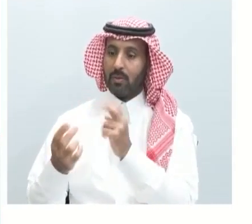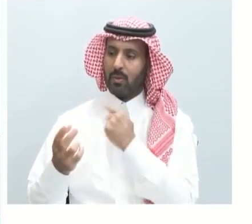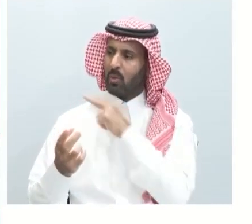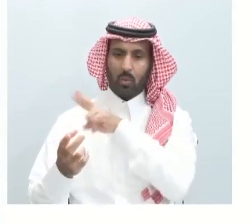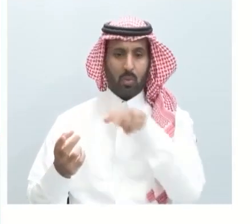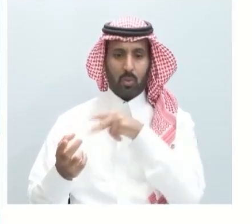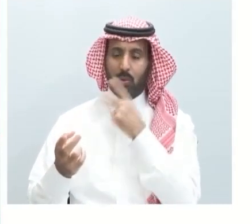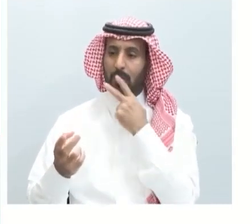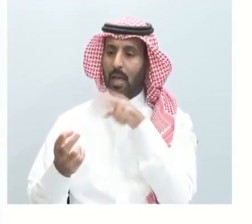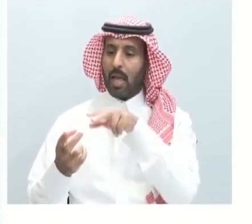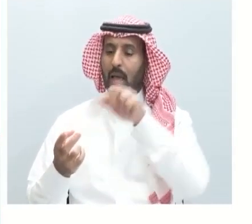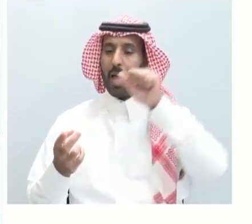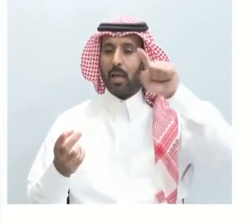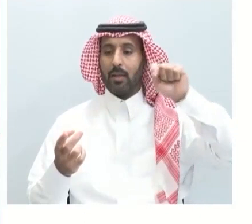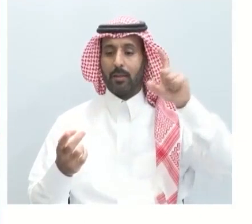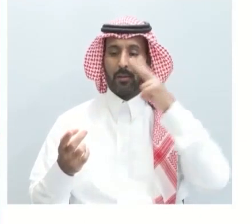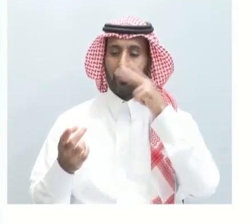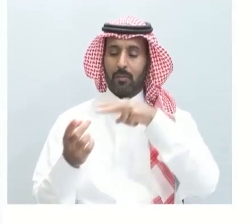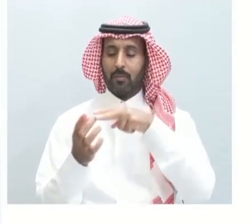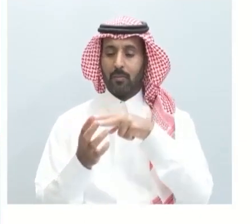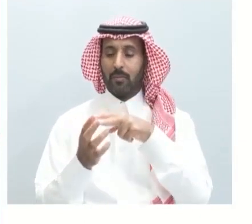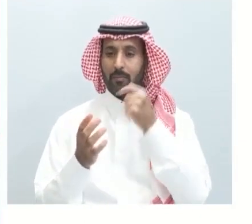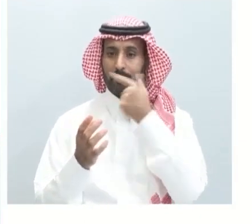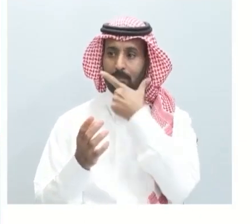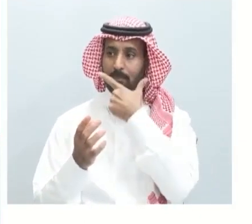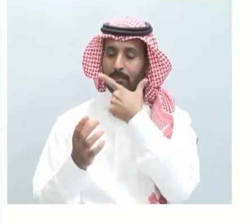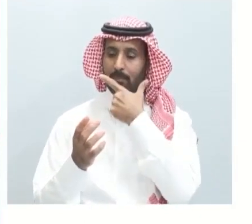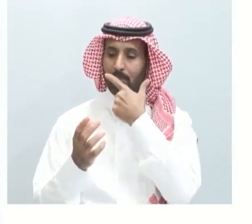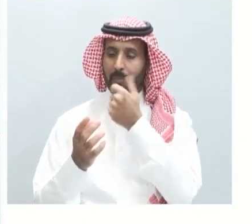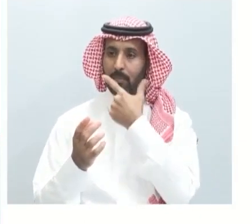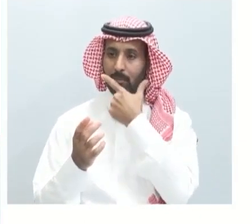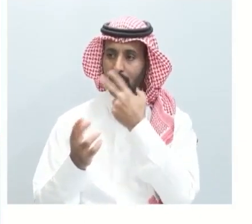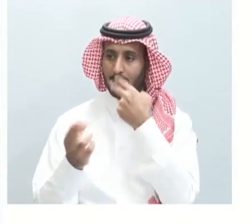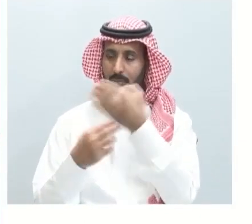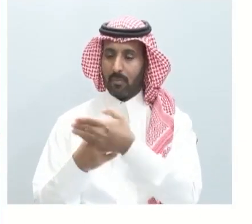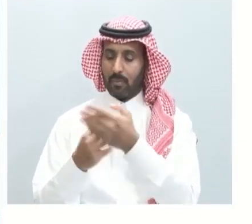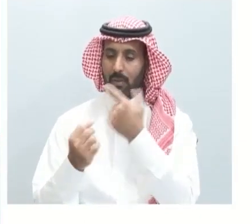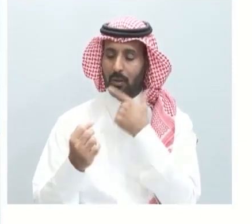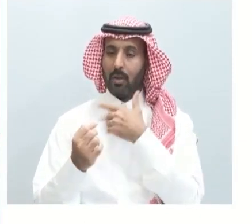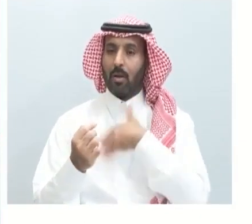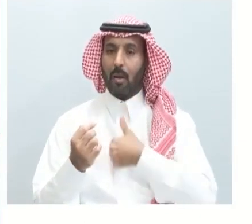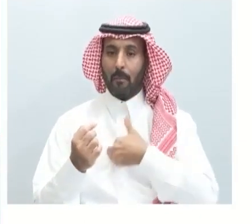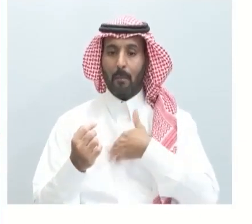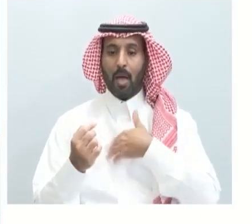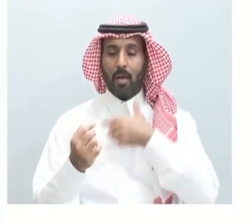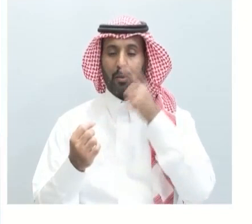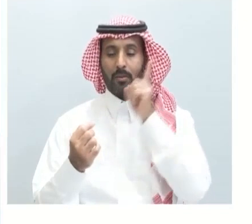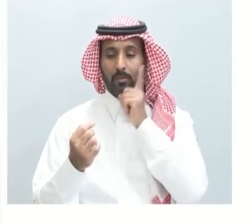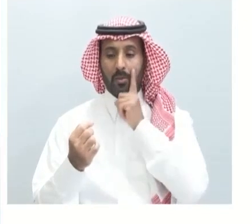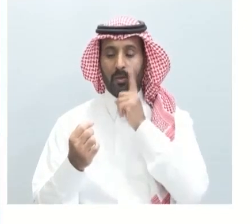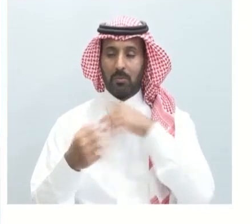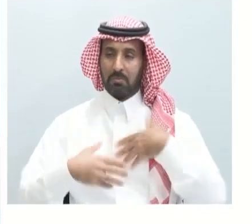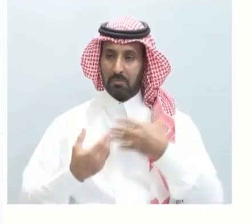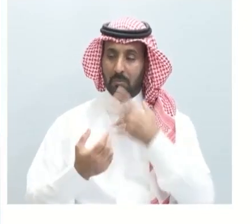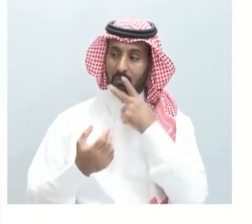smiling on me or in me or just smiling of me so my mother was so proud she kept